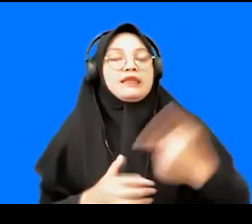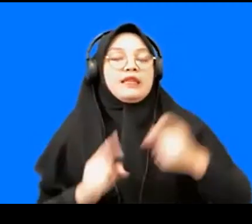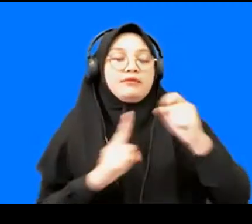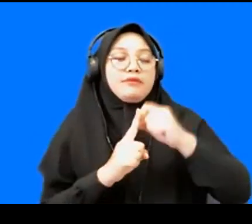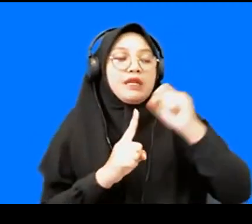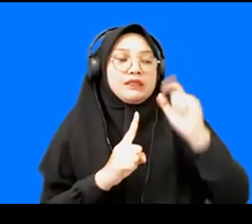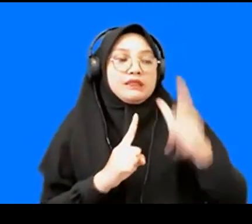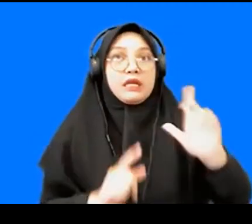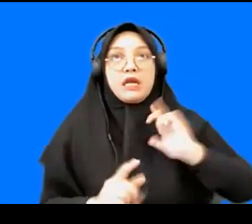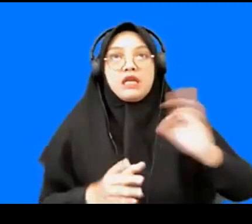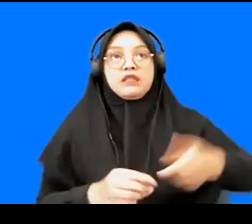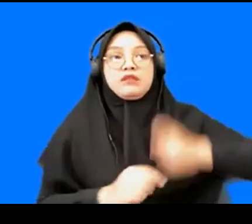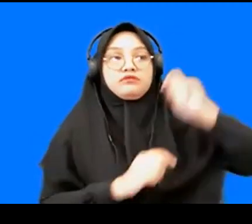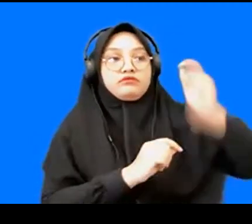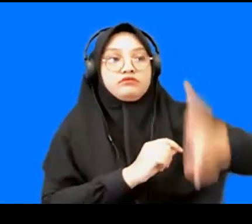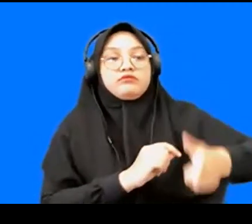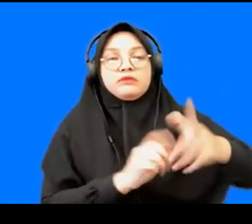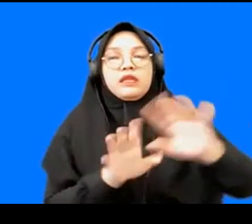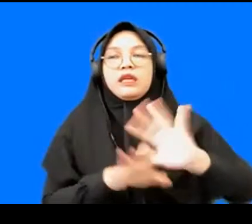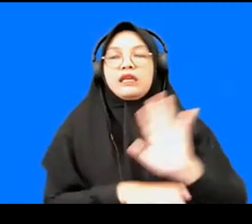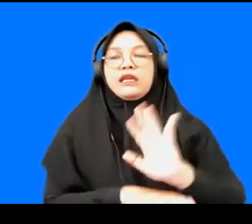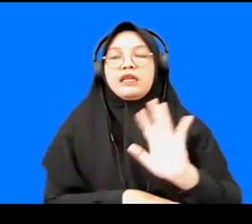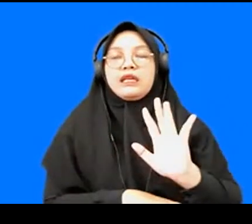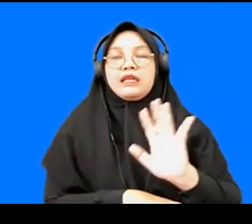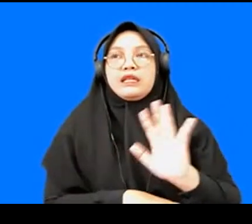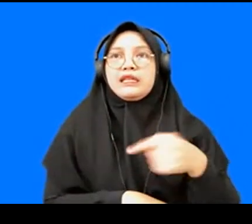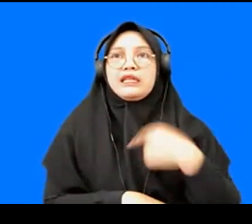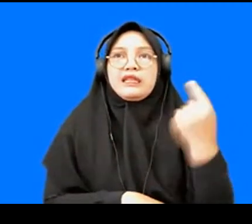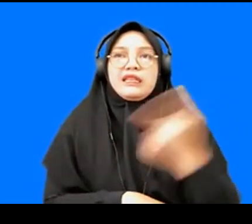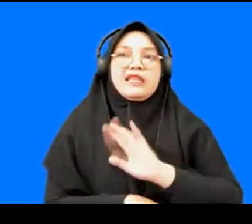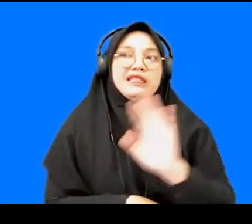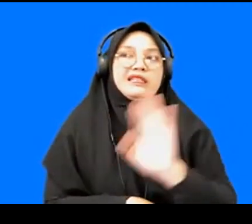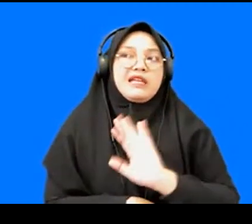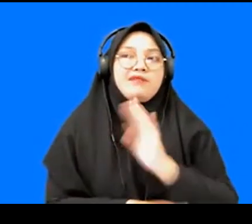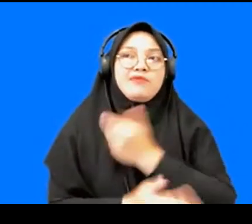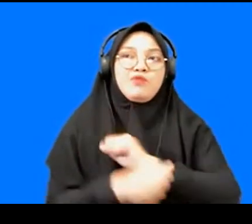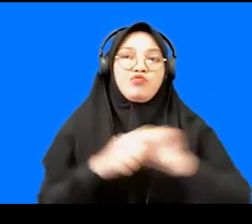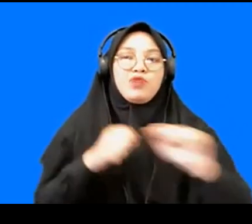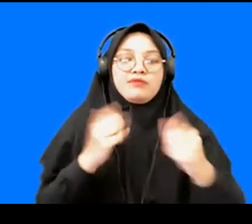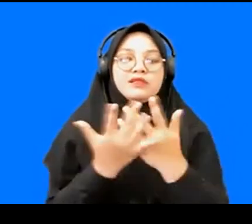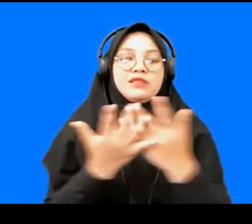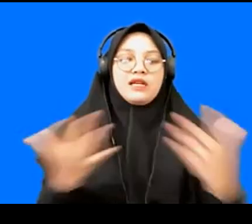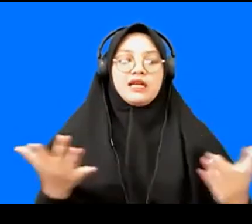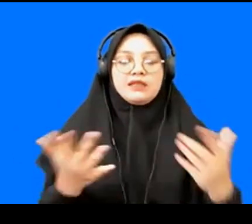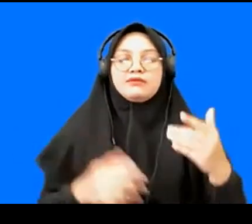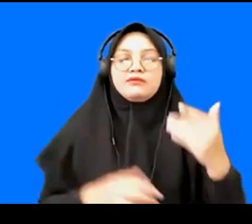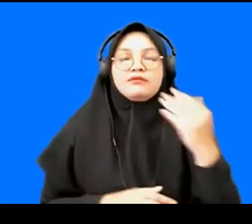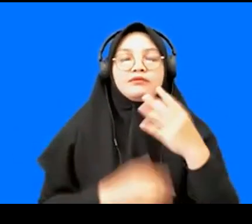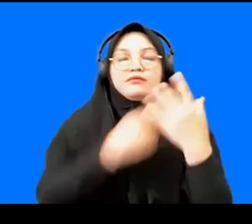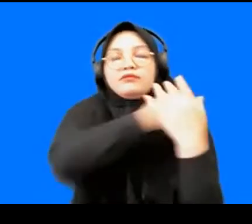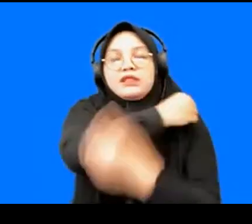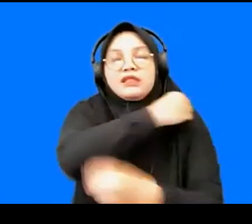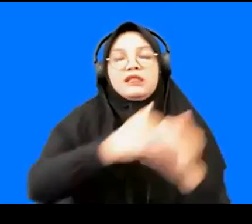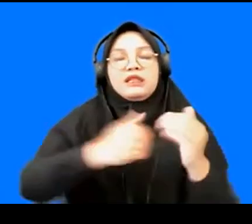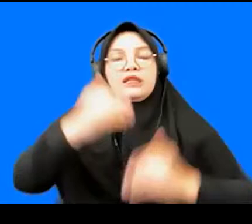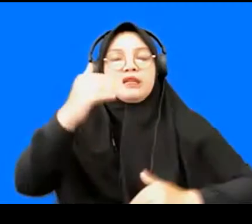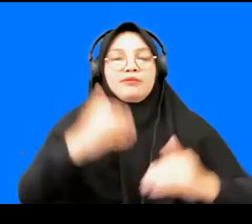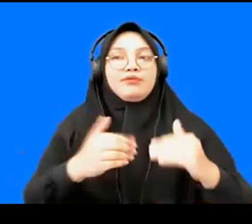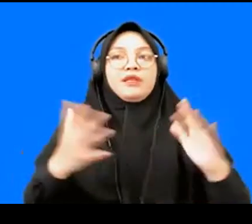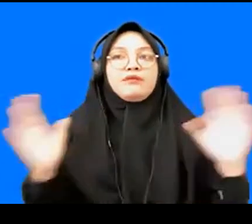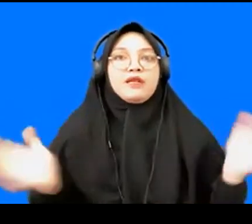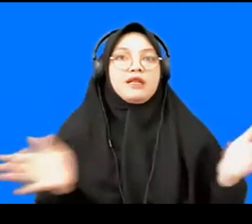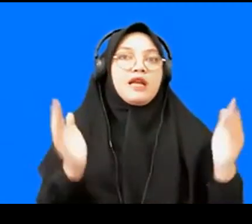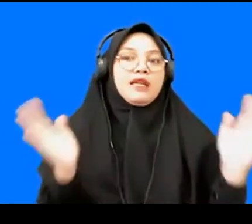more economically powerful. You do not make the poor more politically powerful.